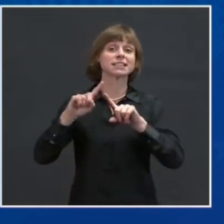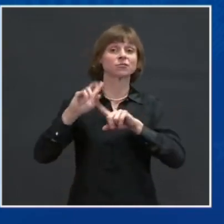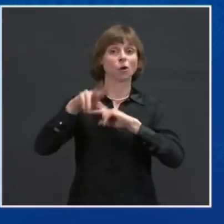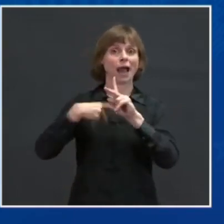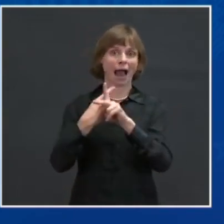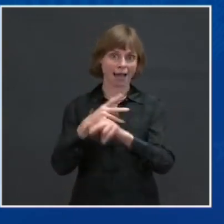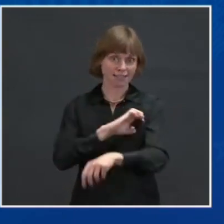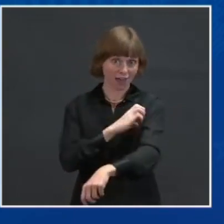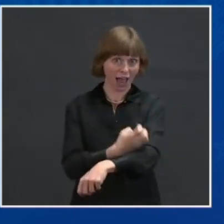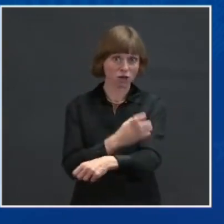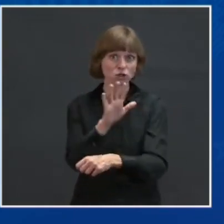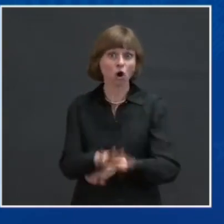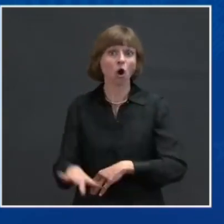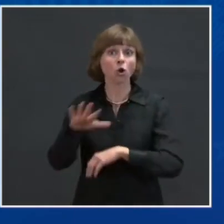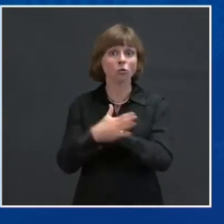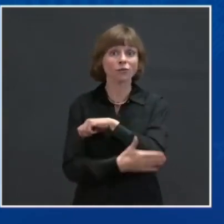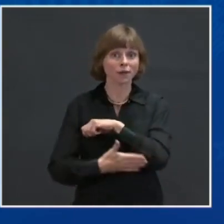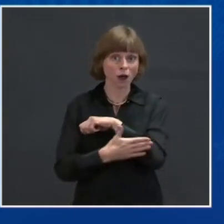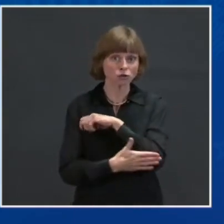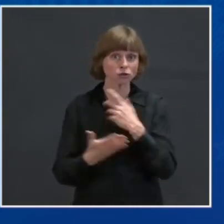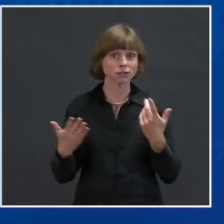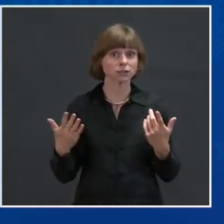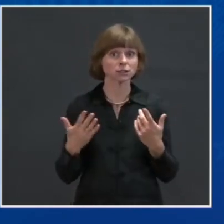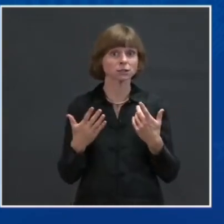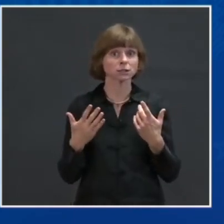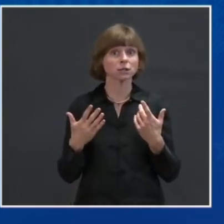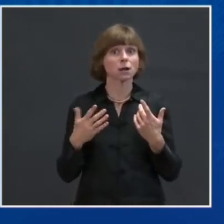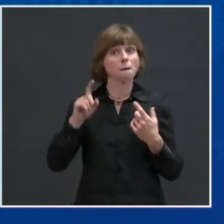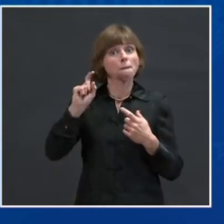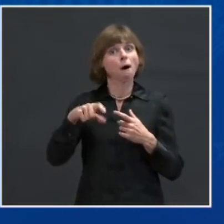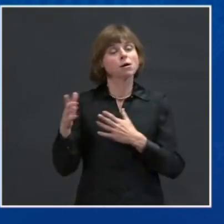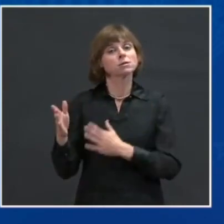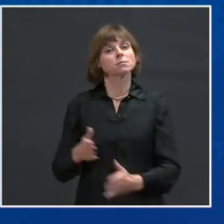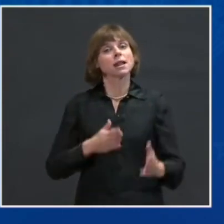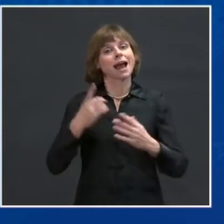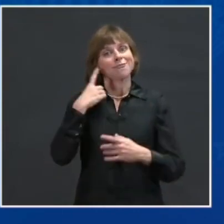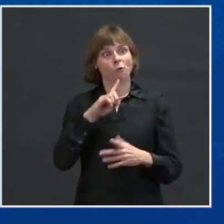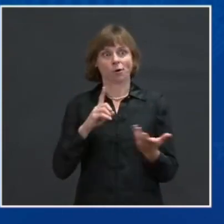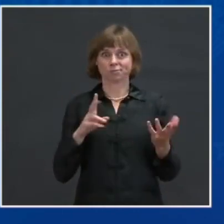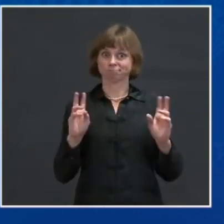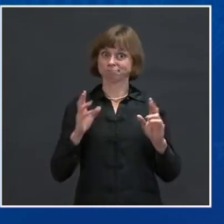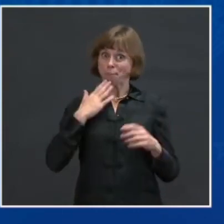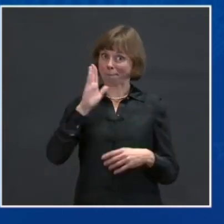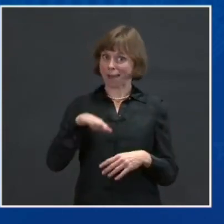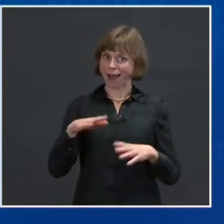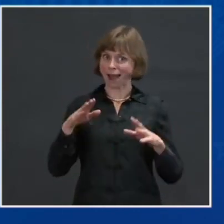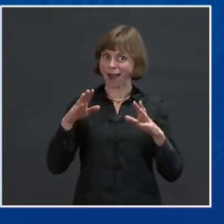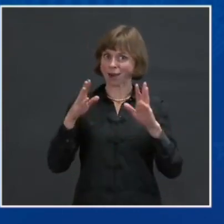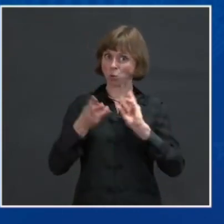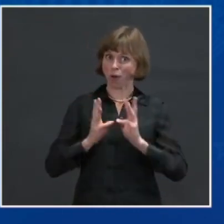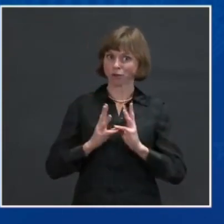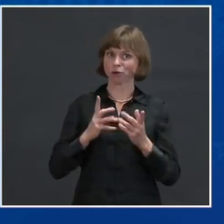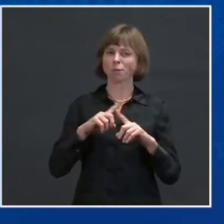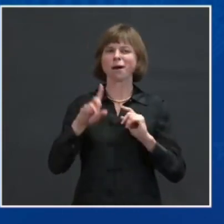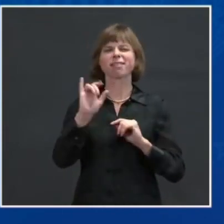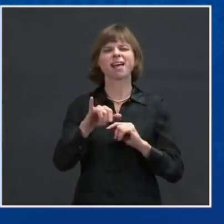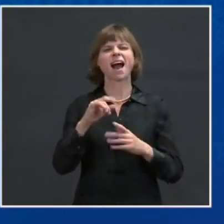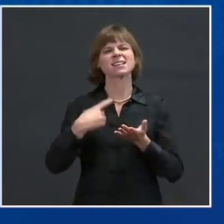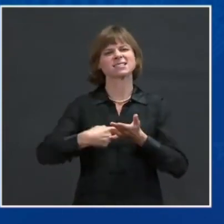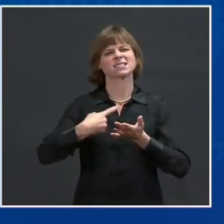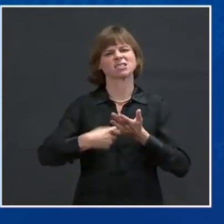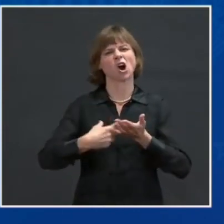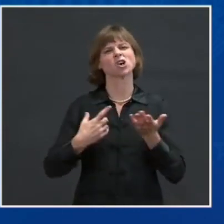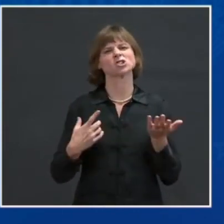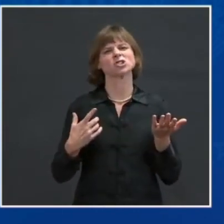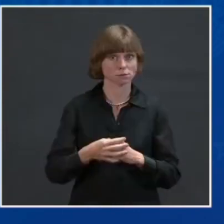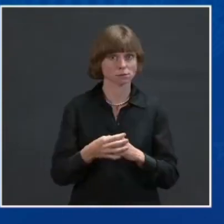in energy forms, across the country, they'll need to plan for inclement weather. But I think that's a discussion and conversation. It's a